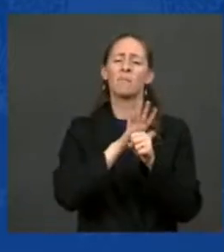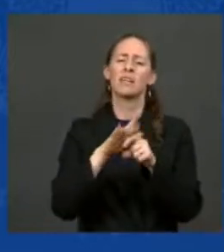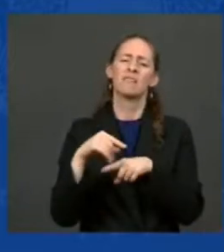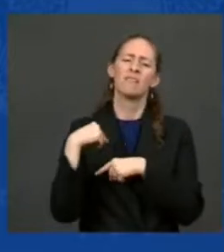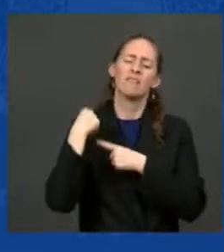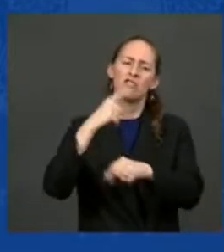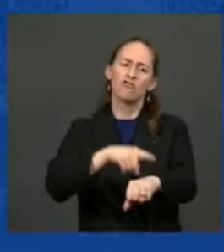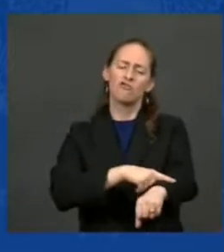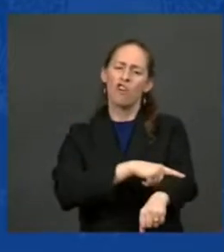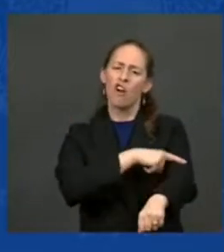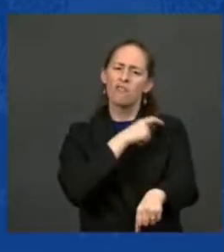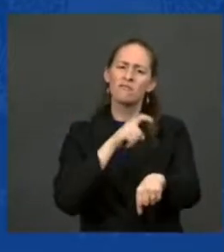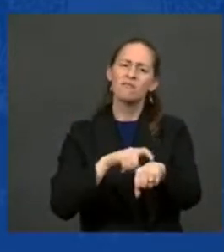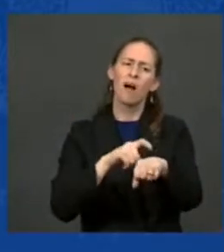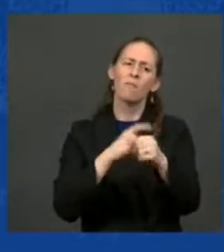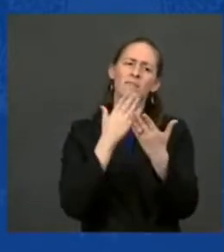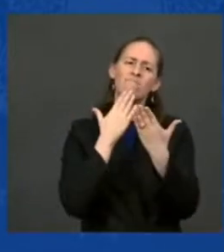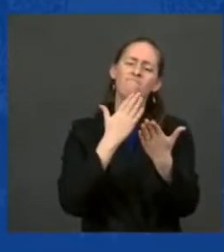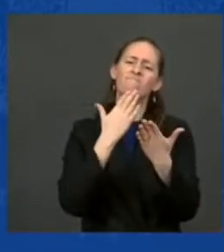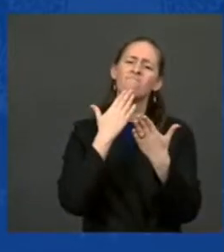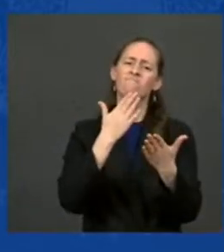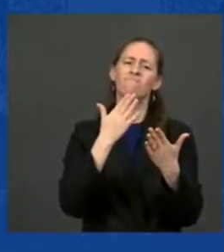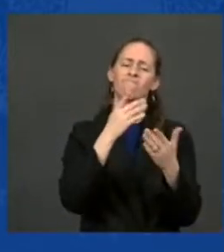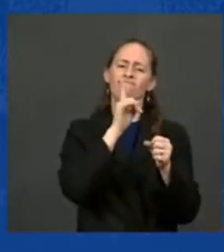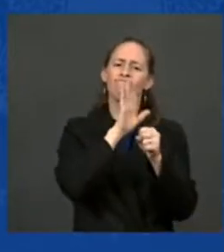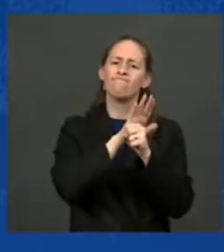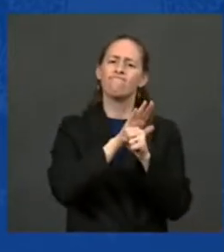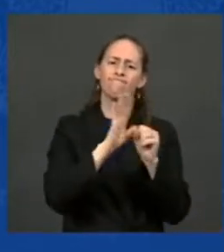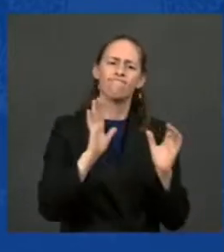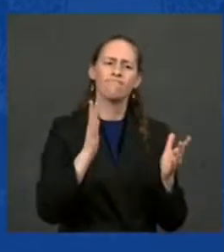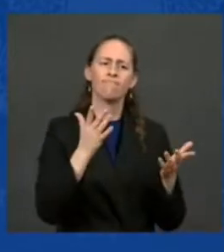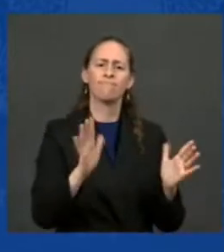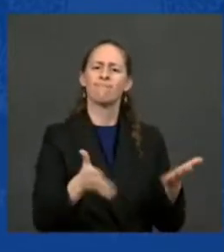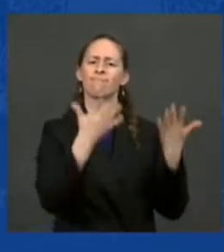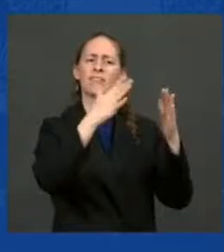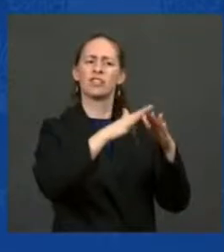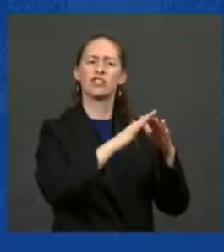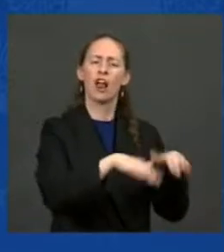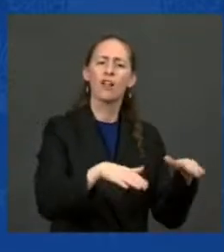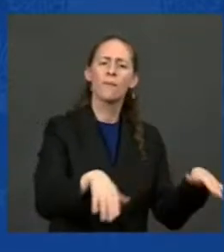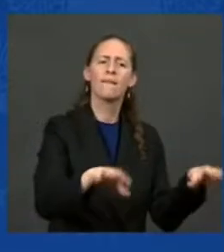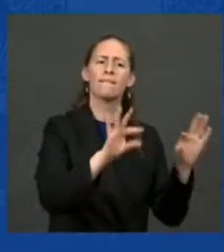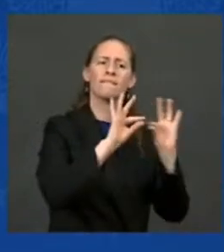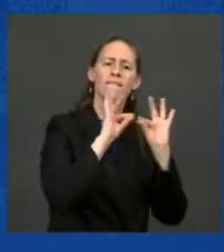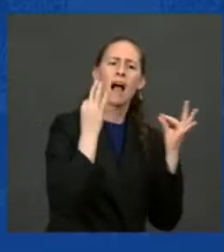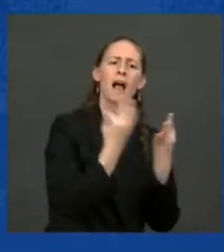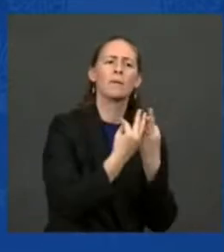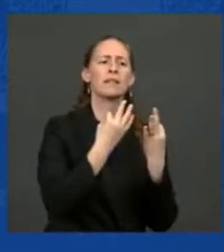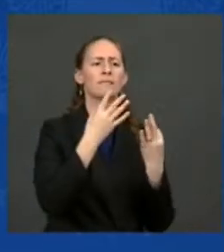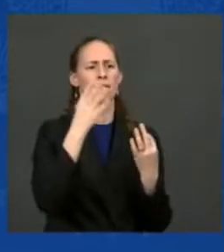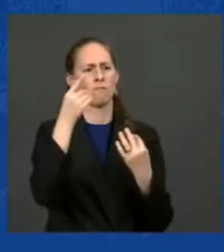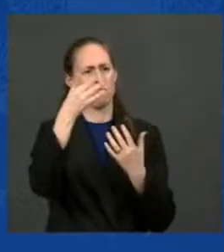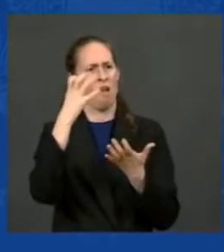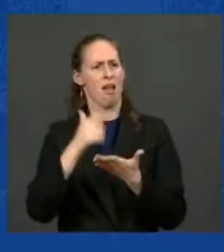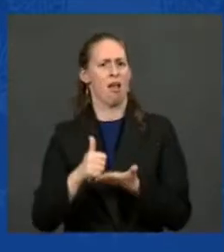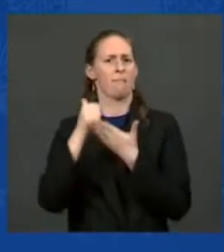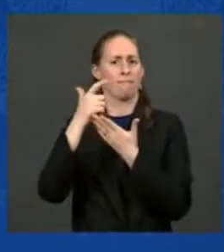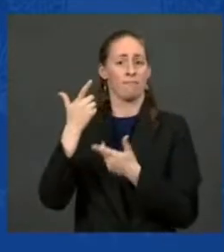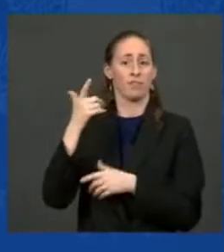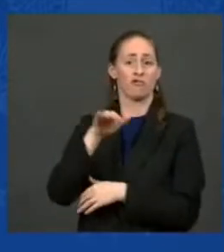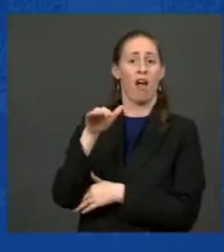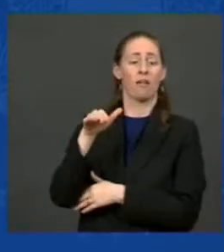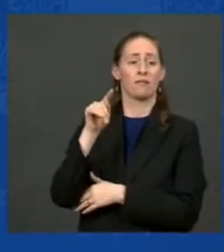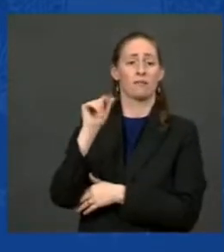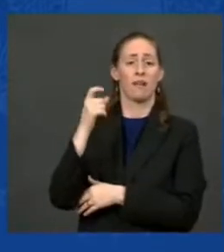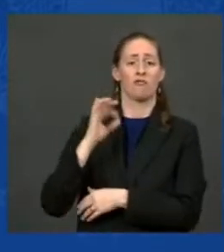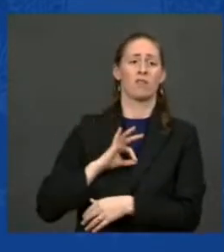related to the well-being of children and families, and for championing and expanding the child tax credit, which is a gigantic